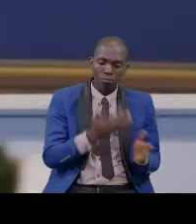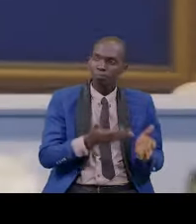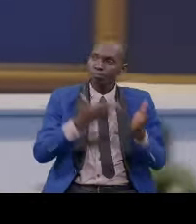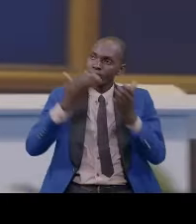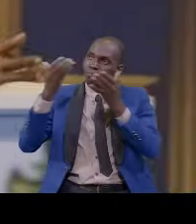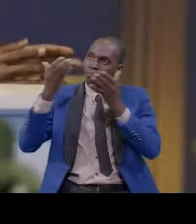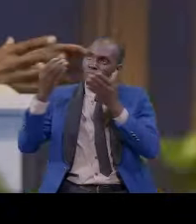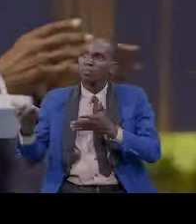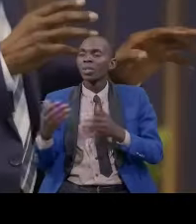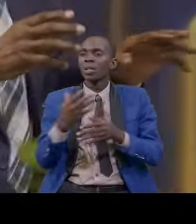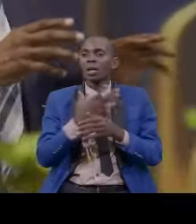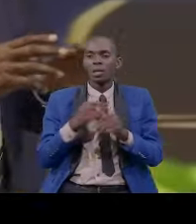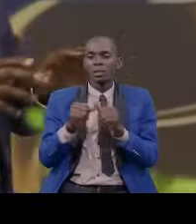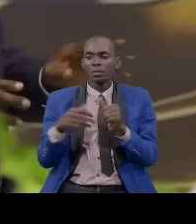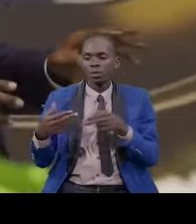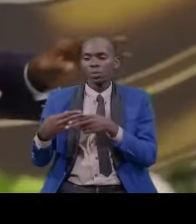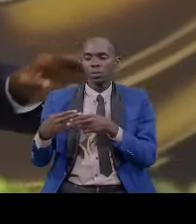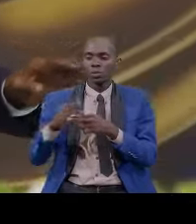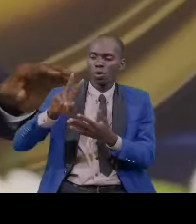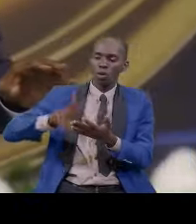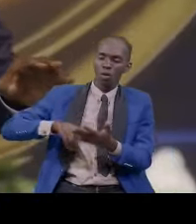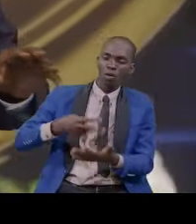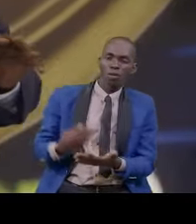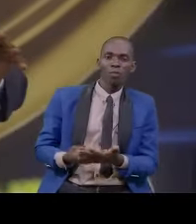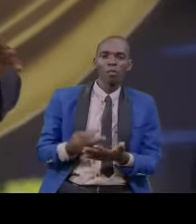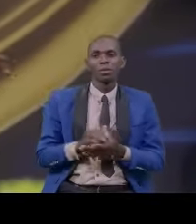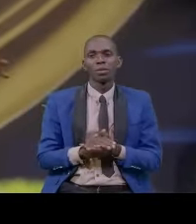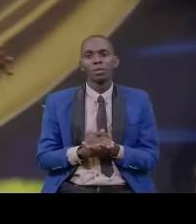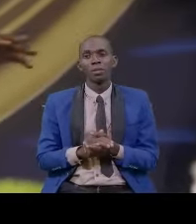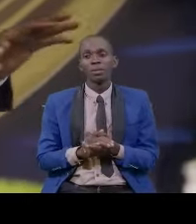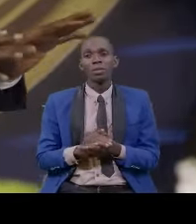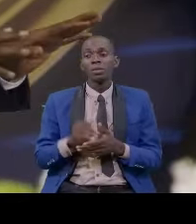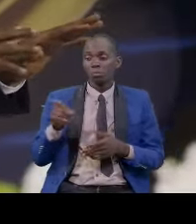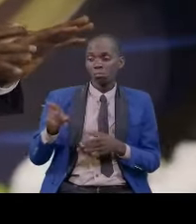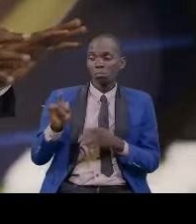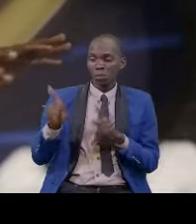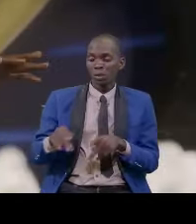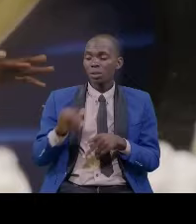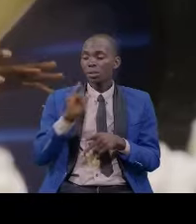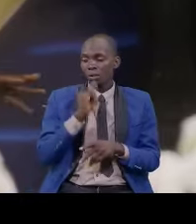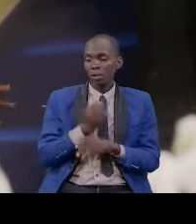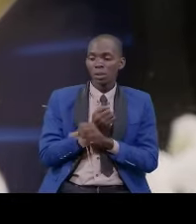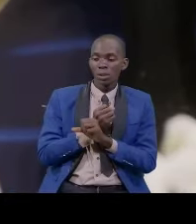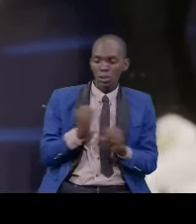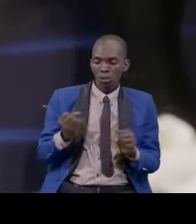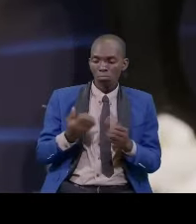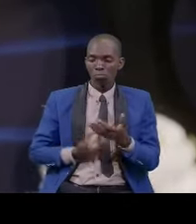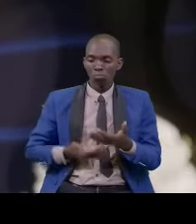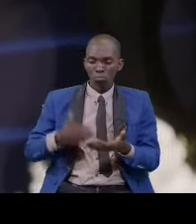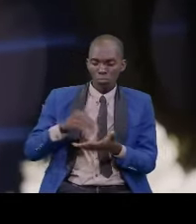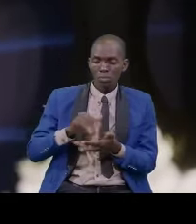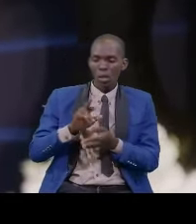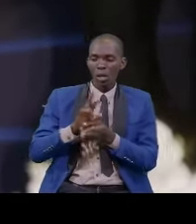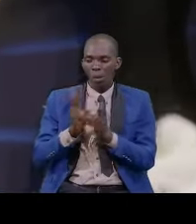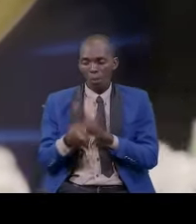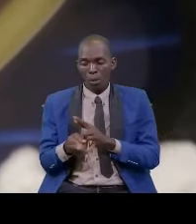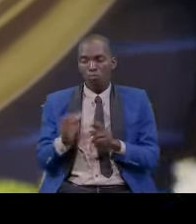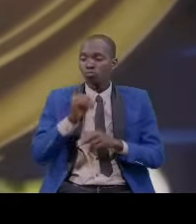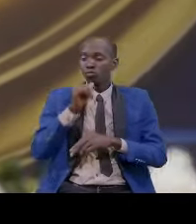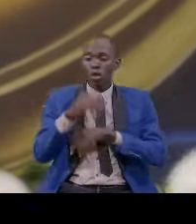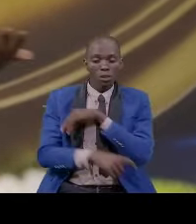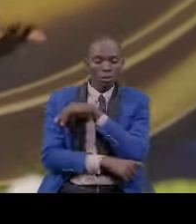video, and shut the noise in your heart. Don't confuse anything with anything. This man has spent 60 years with the Lord